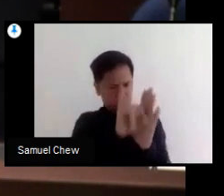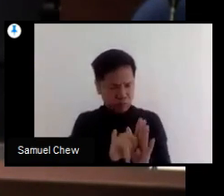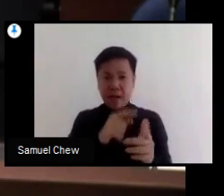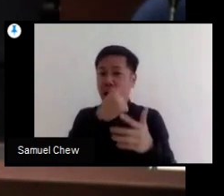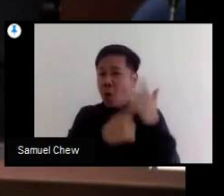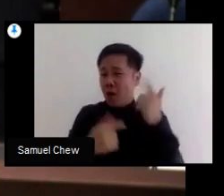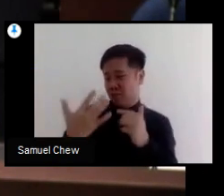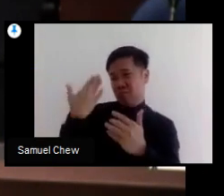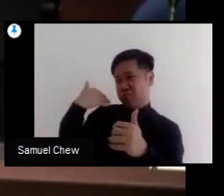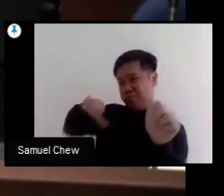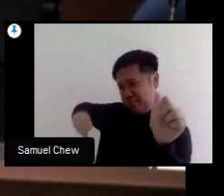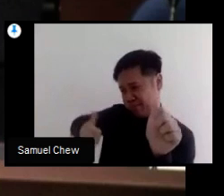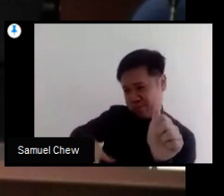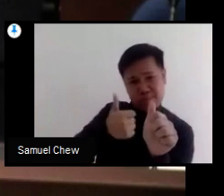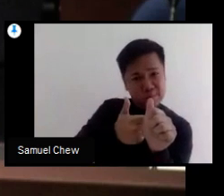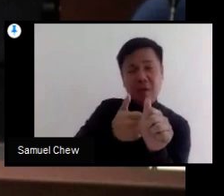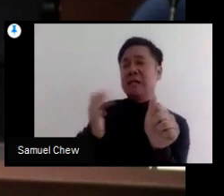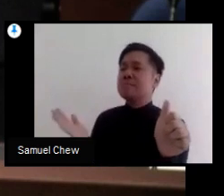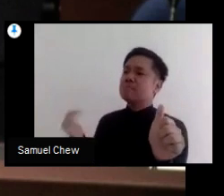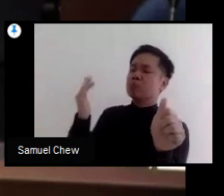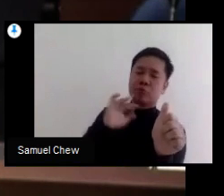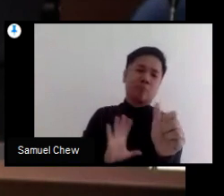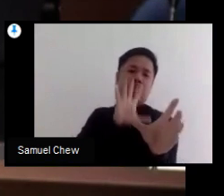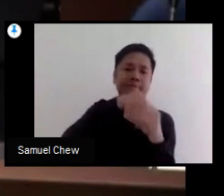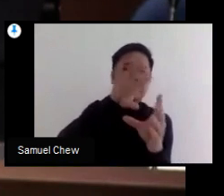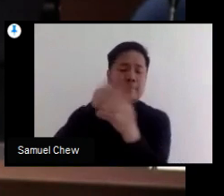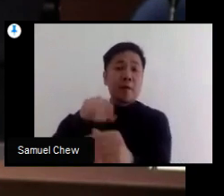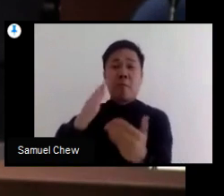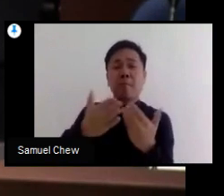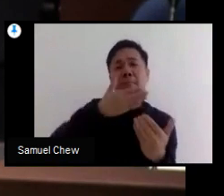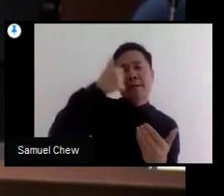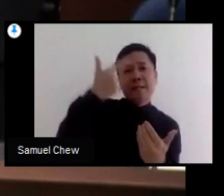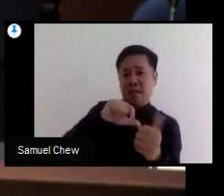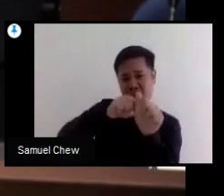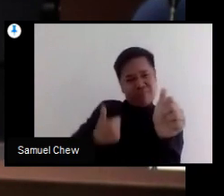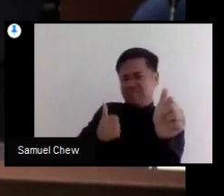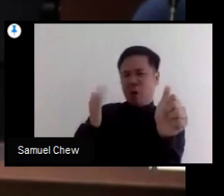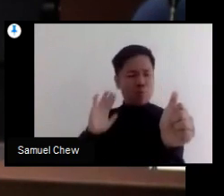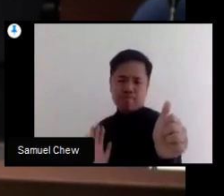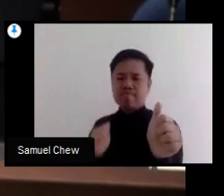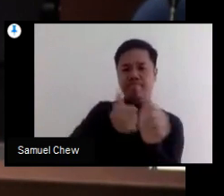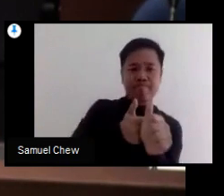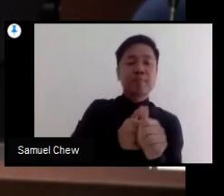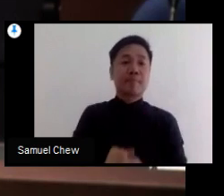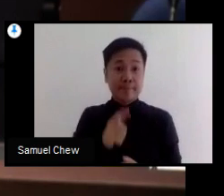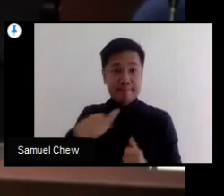behind and develop appropriate policies and interventions to leave no one behind. I thank you.